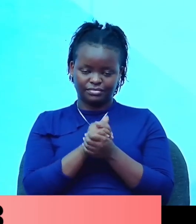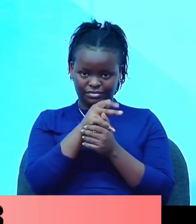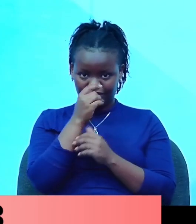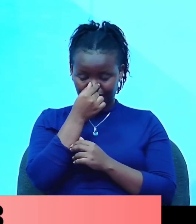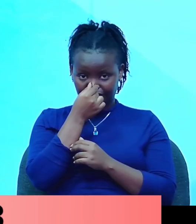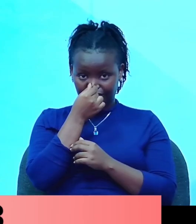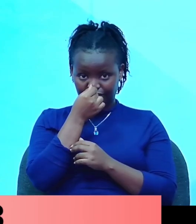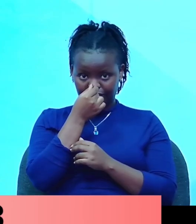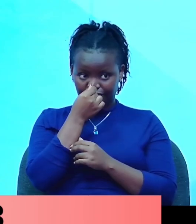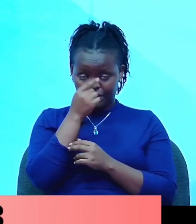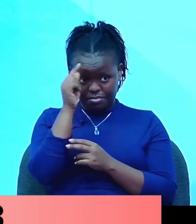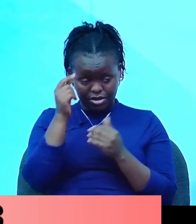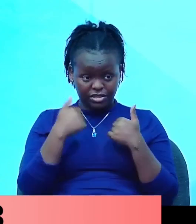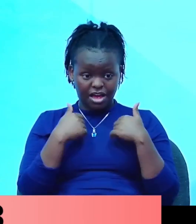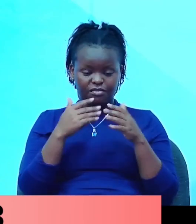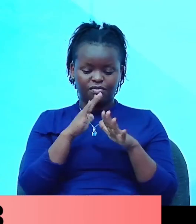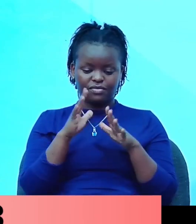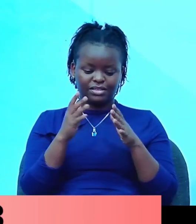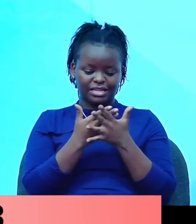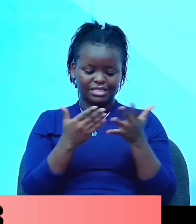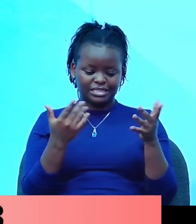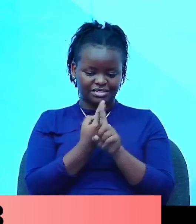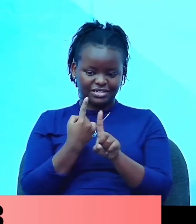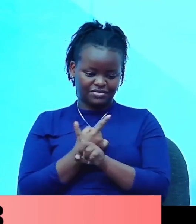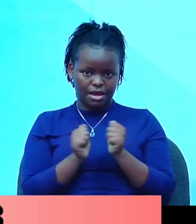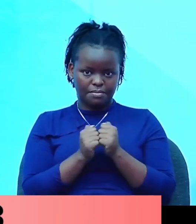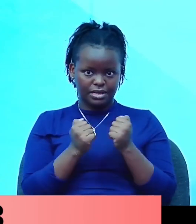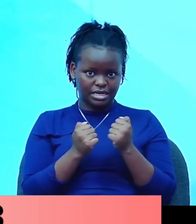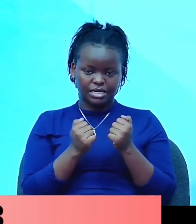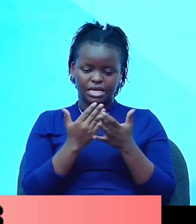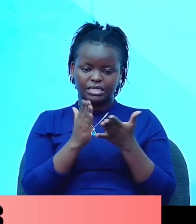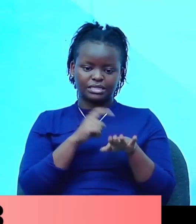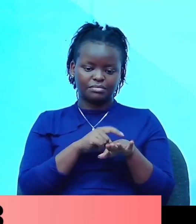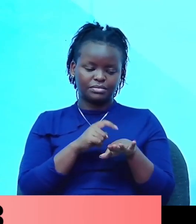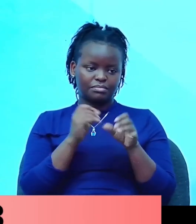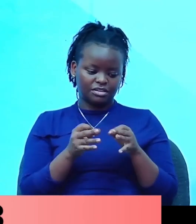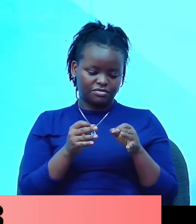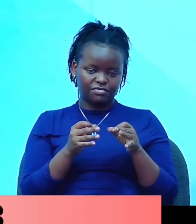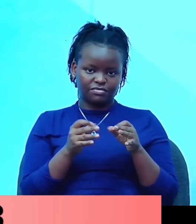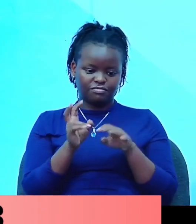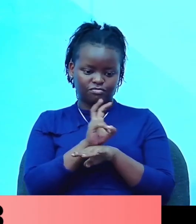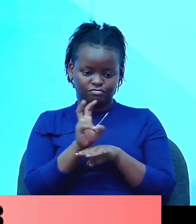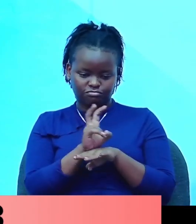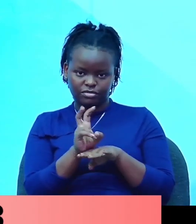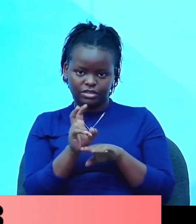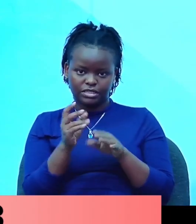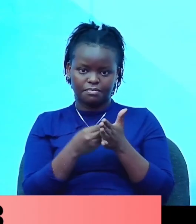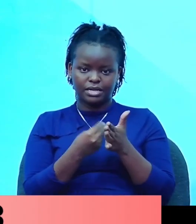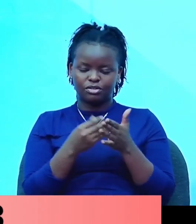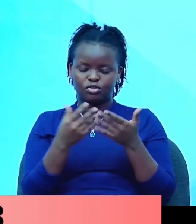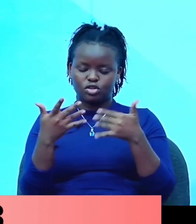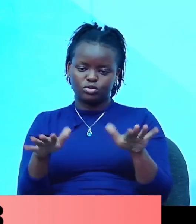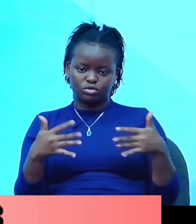So because you have all these things happening, sometimes if you're not tracking your money, you lose the plot. Yeah. So you get